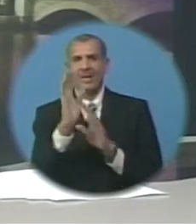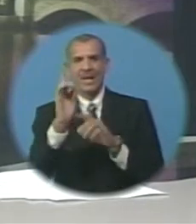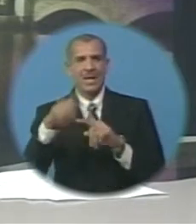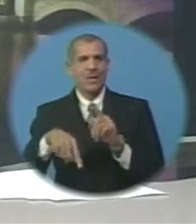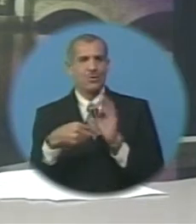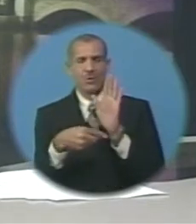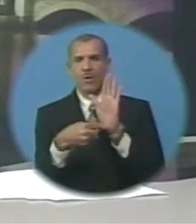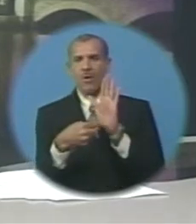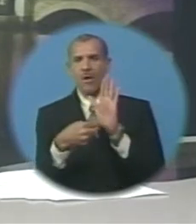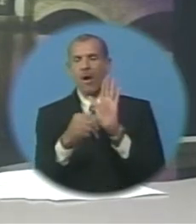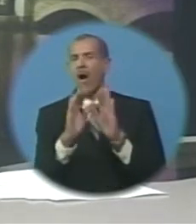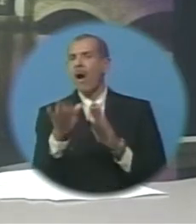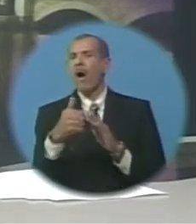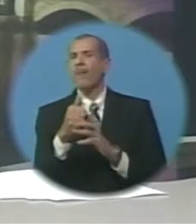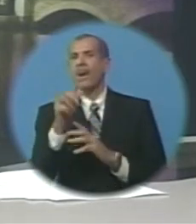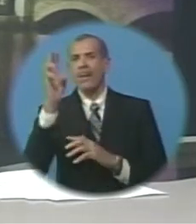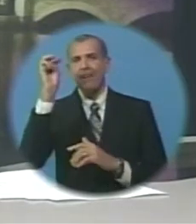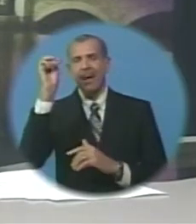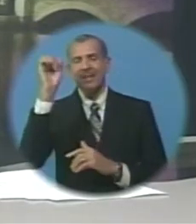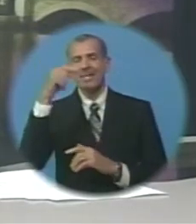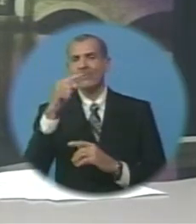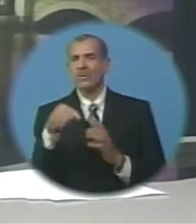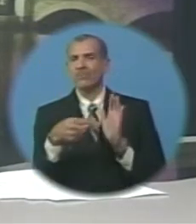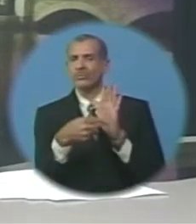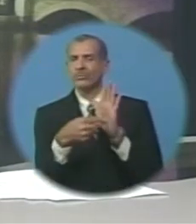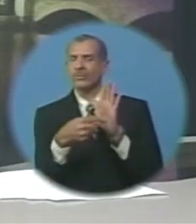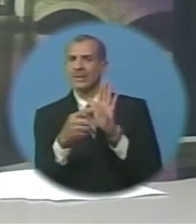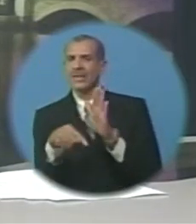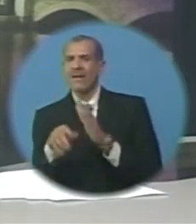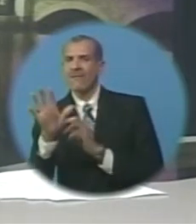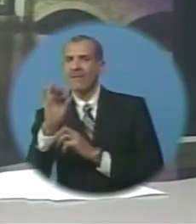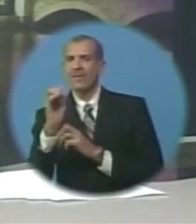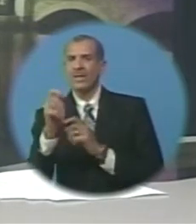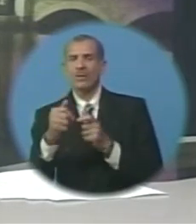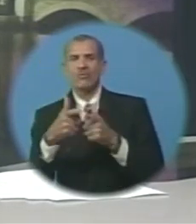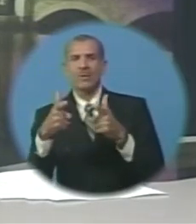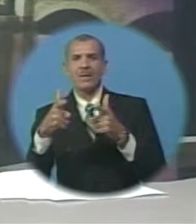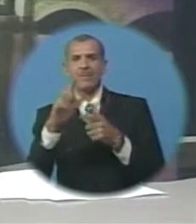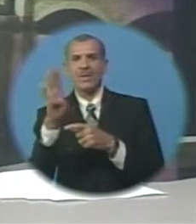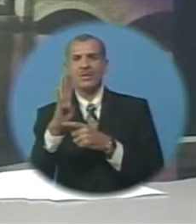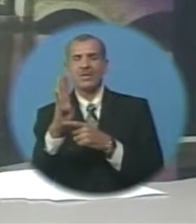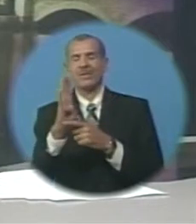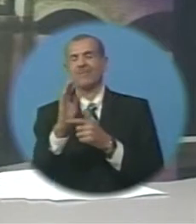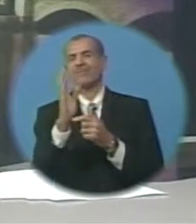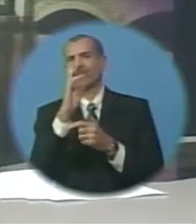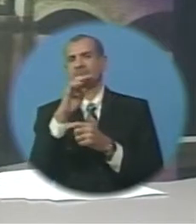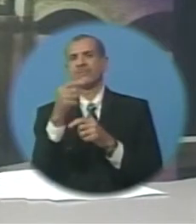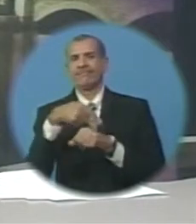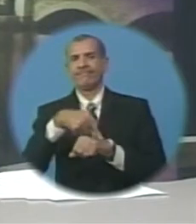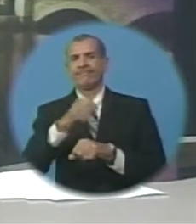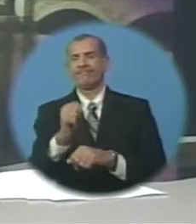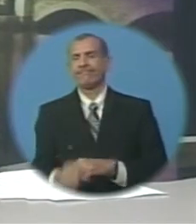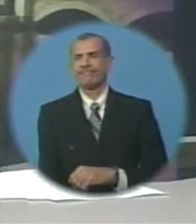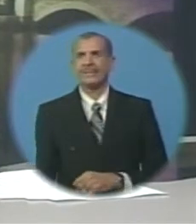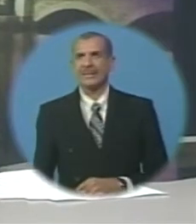all, but CBC's Mark Seal will be taking us through 50 great Bajan sporting moments.